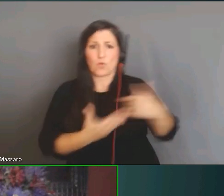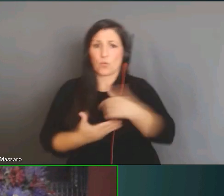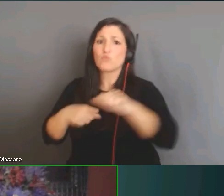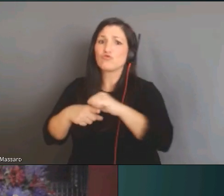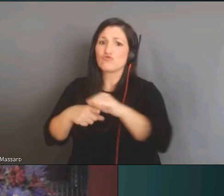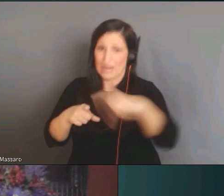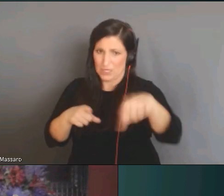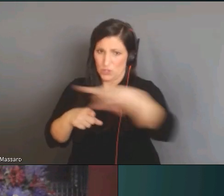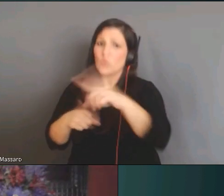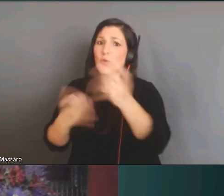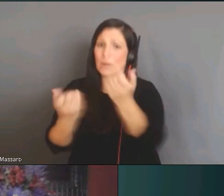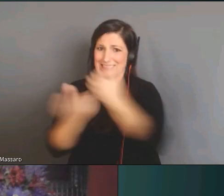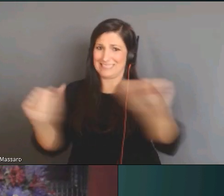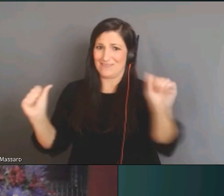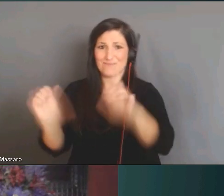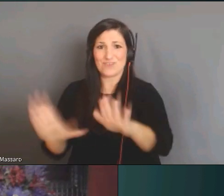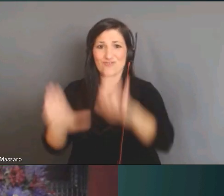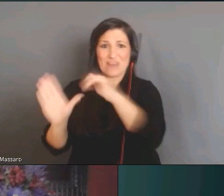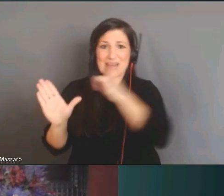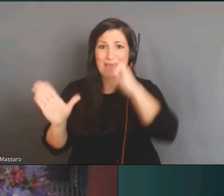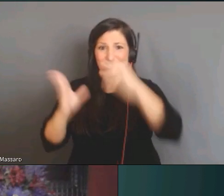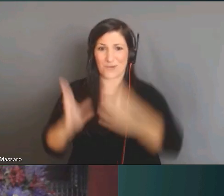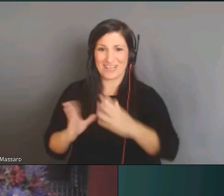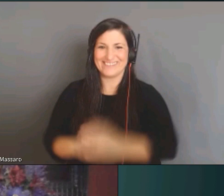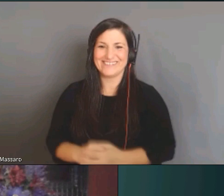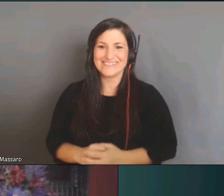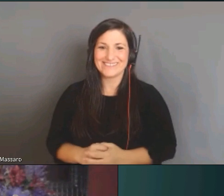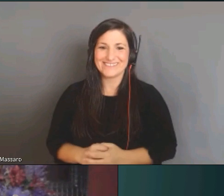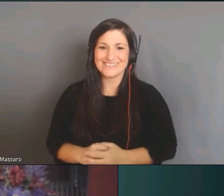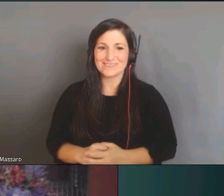All right, let's see in the chat.